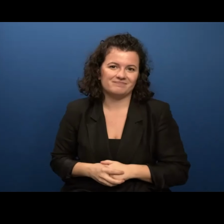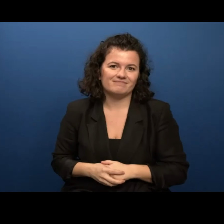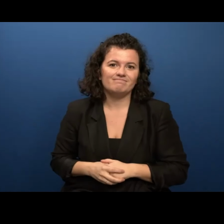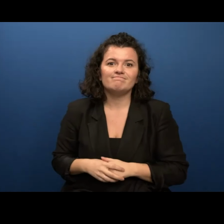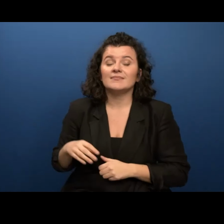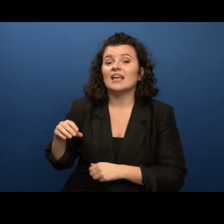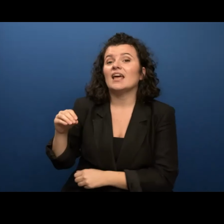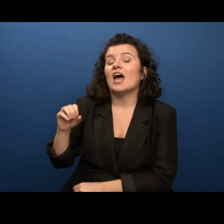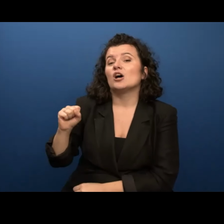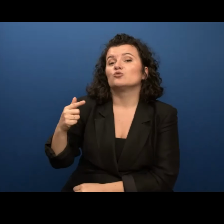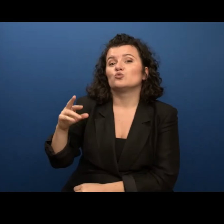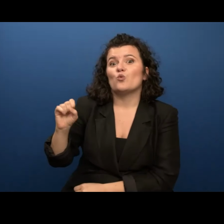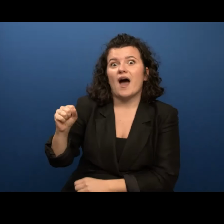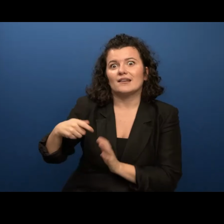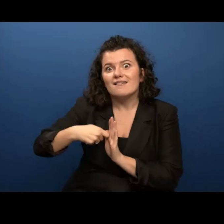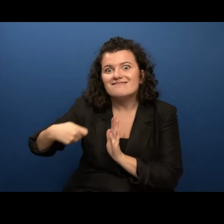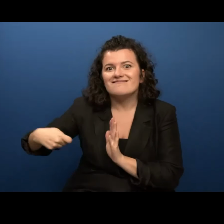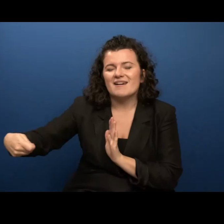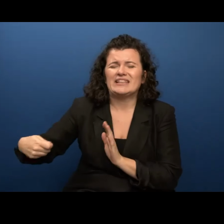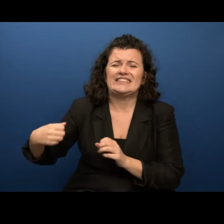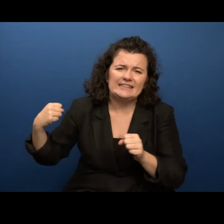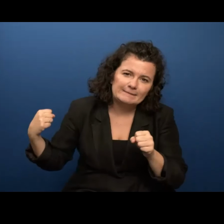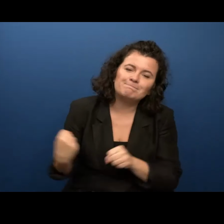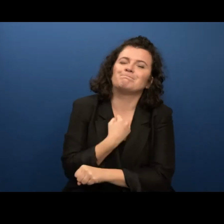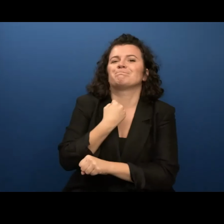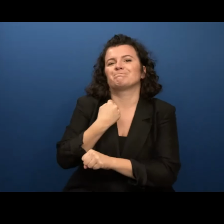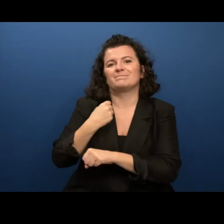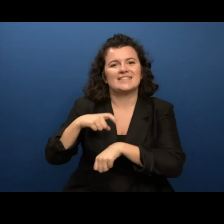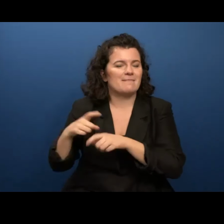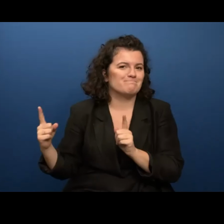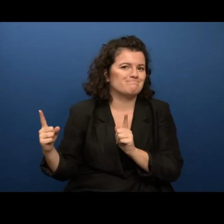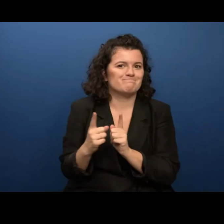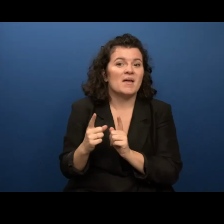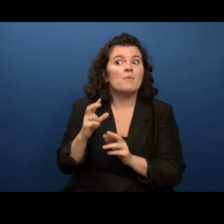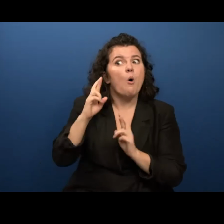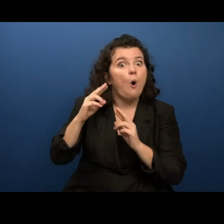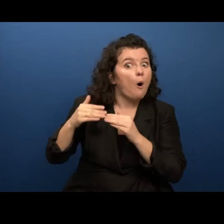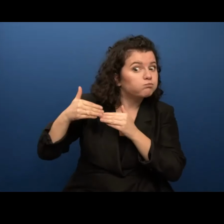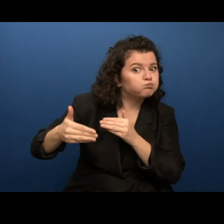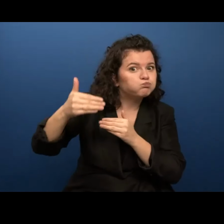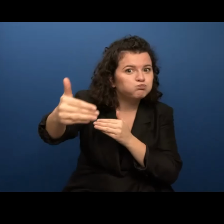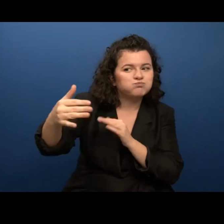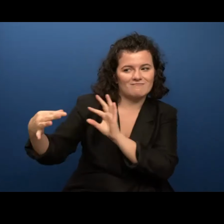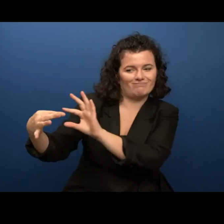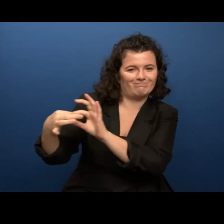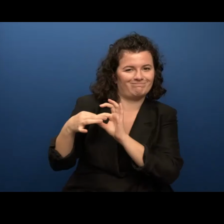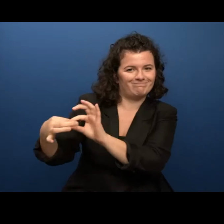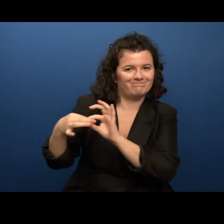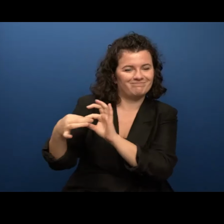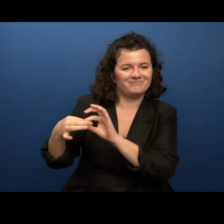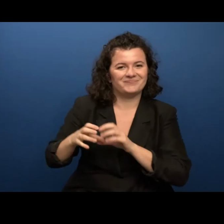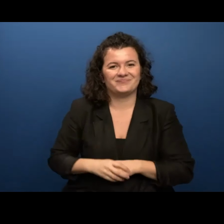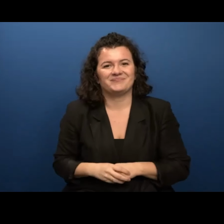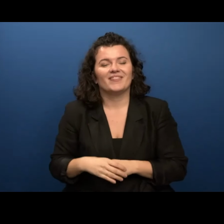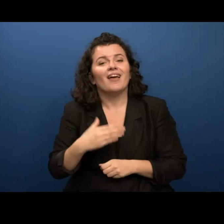Dr. Stewart more, but I hope that we will get the opportunity to work together more in the future on these issues. So thank